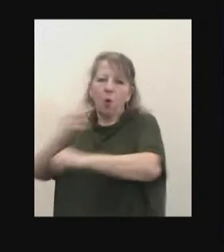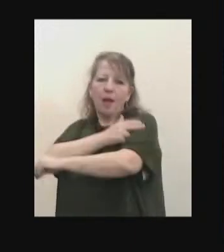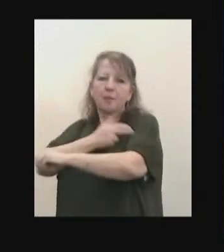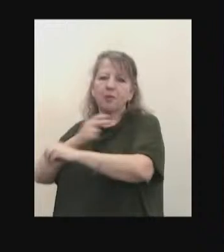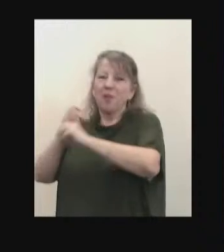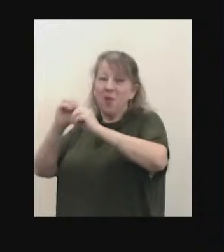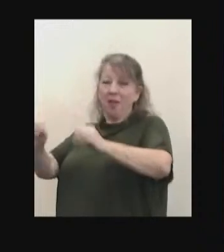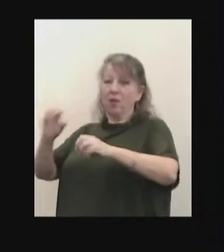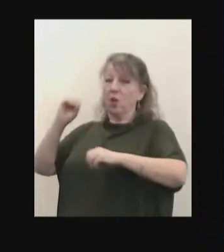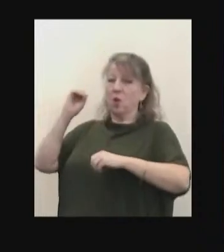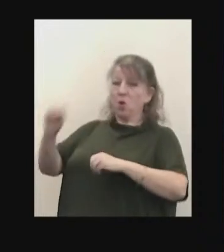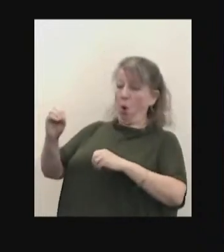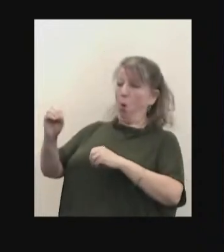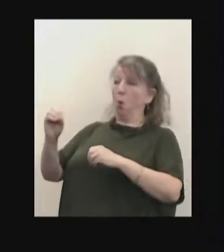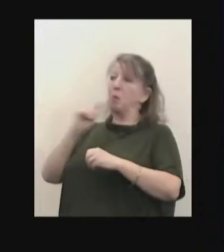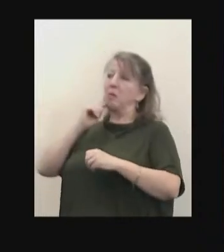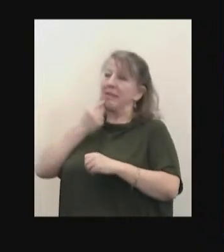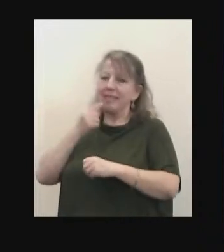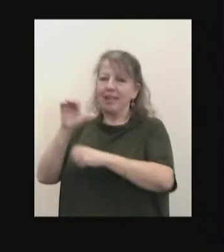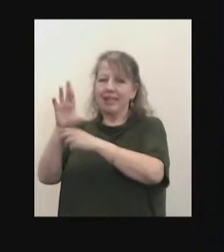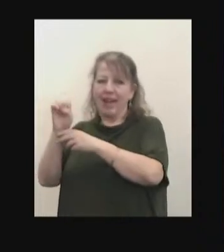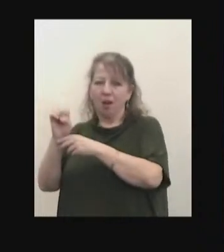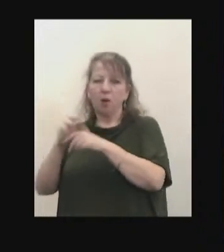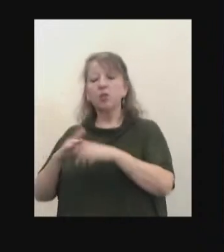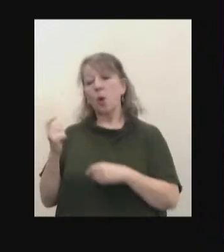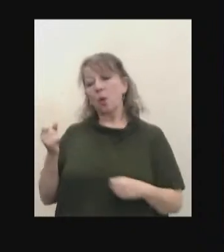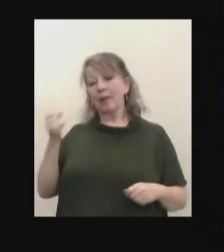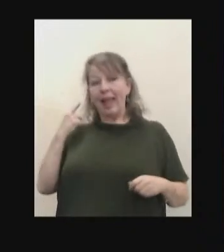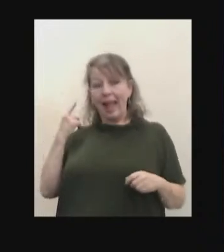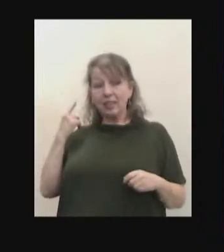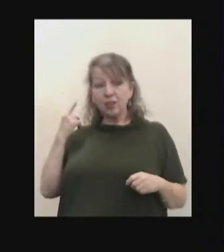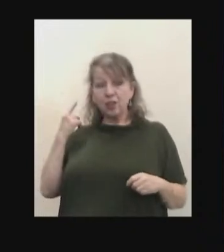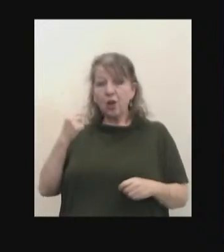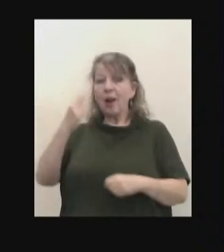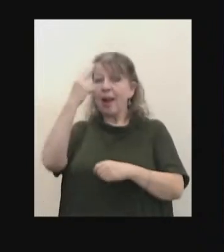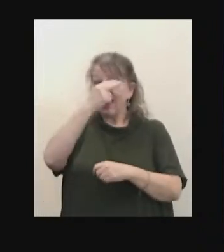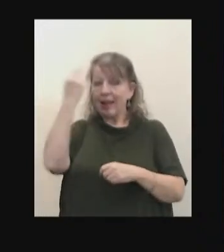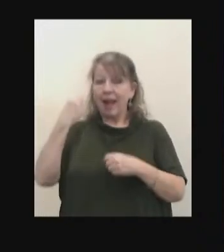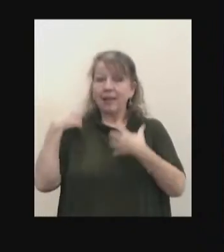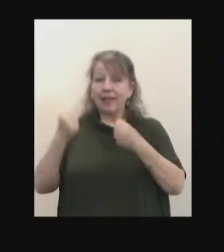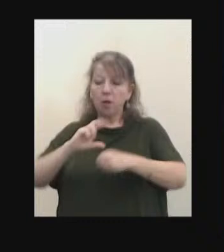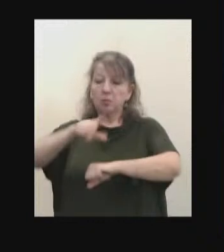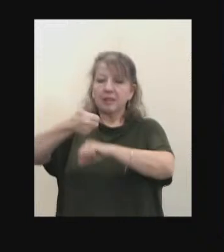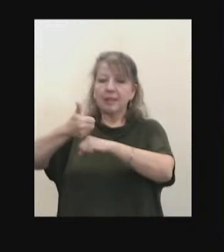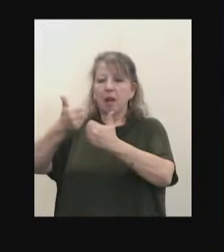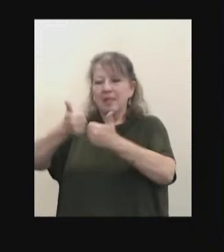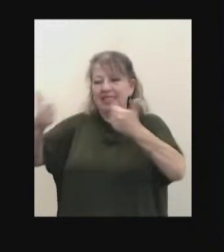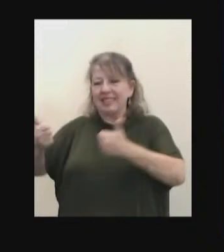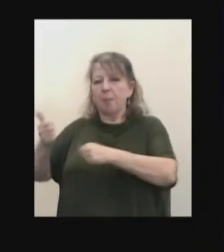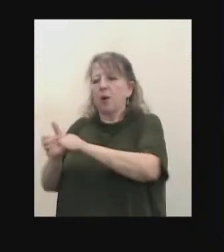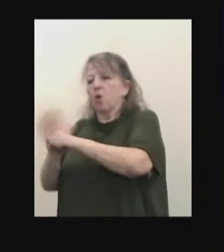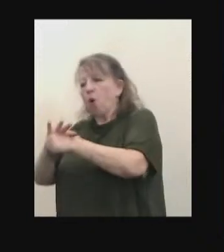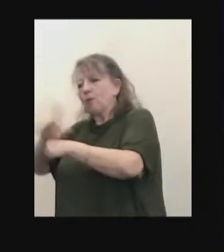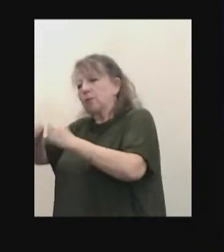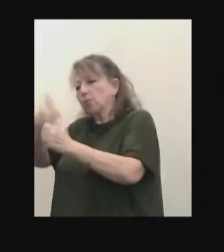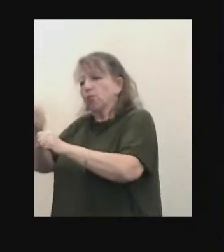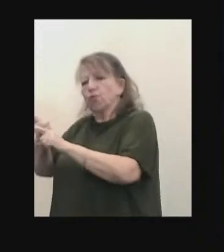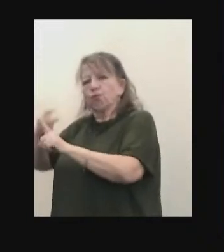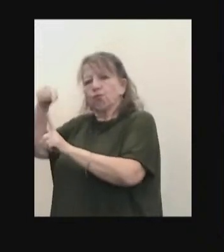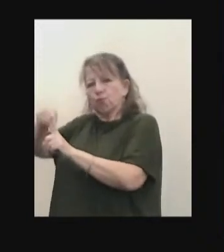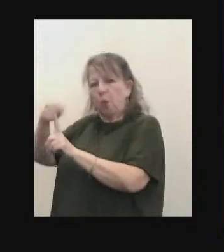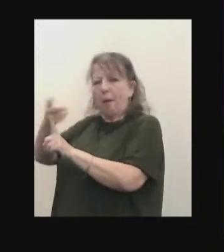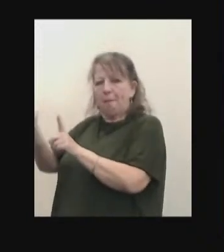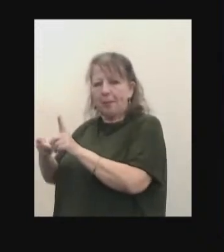year, Catholic Health wisely created basically a COVID-19 only facility at